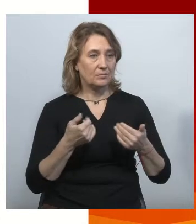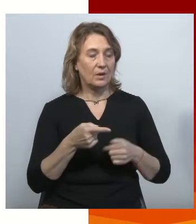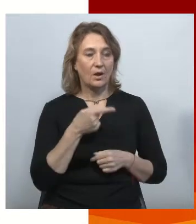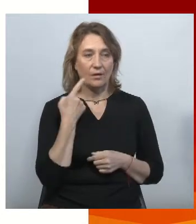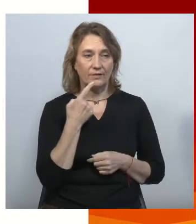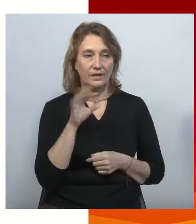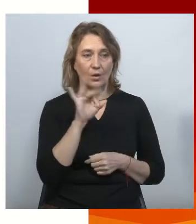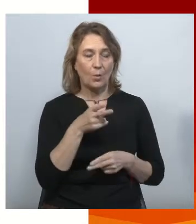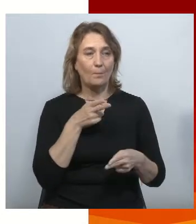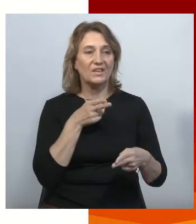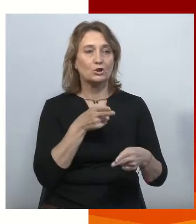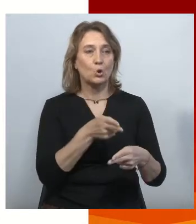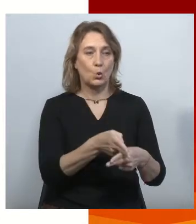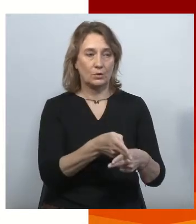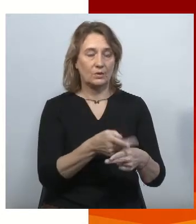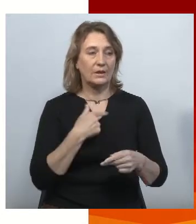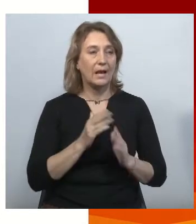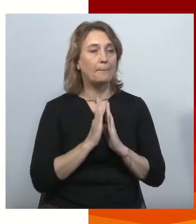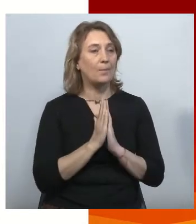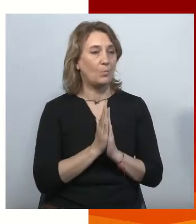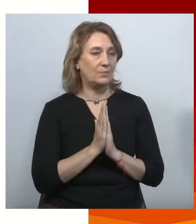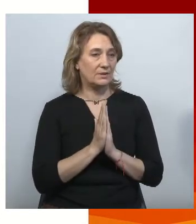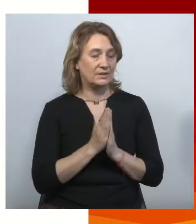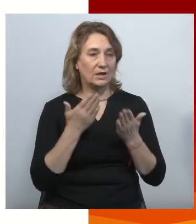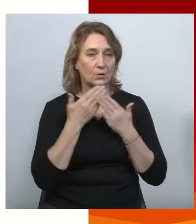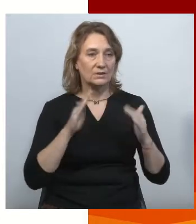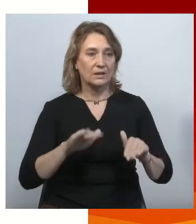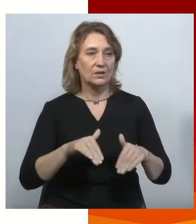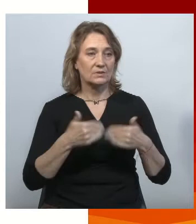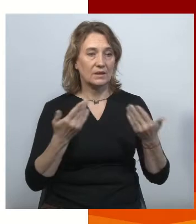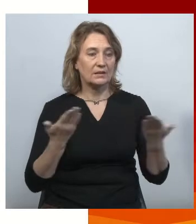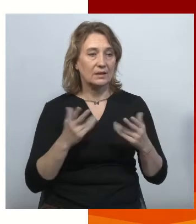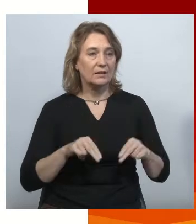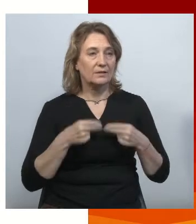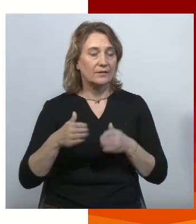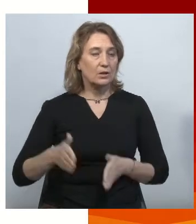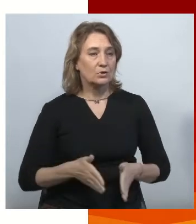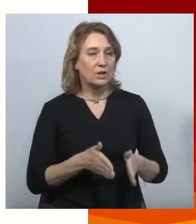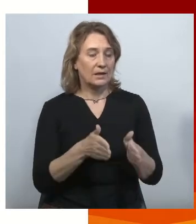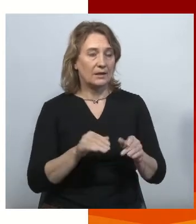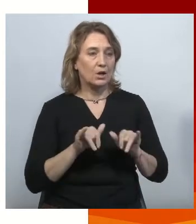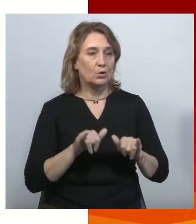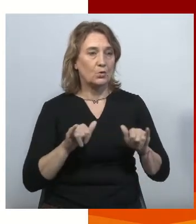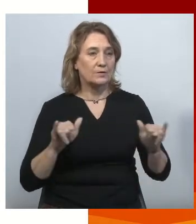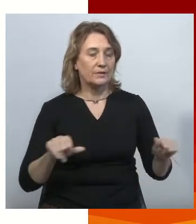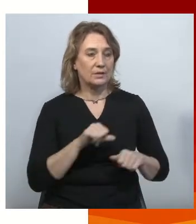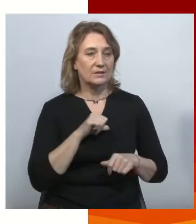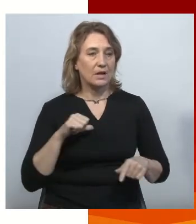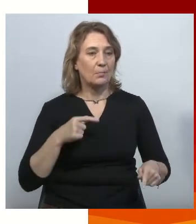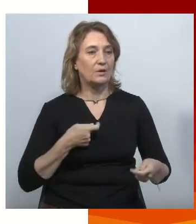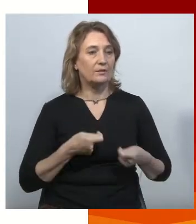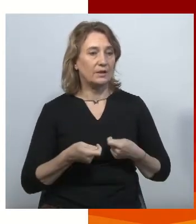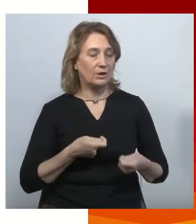Okay, so next slide. I would like to ask you to show the last slide about the ways of